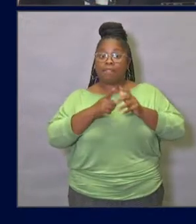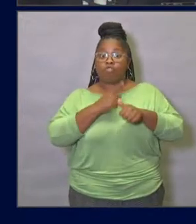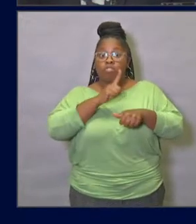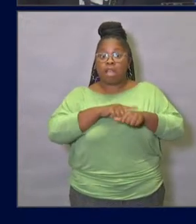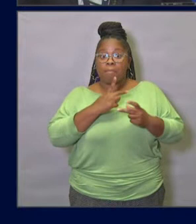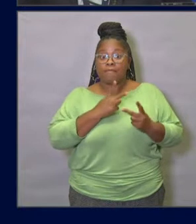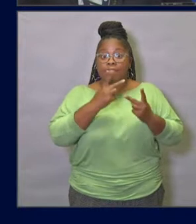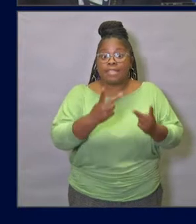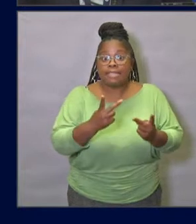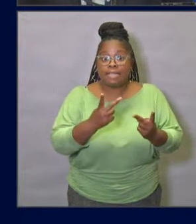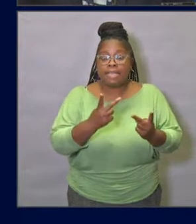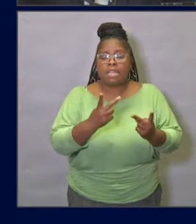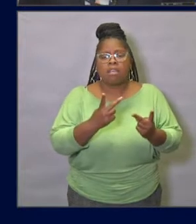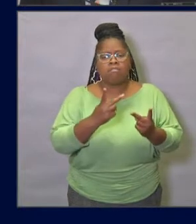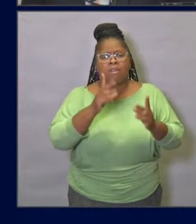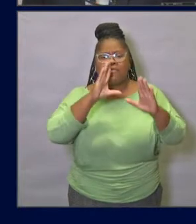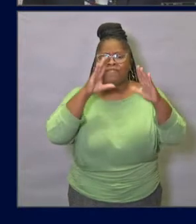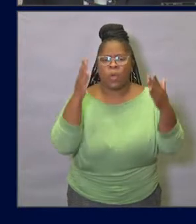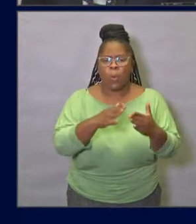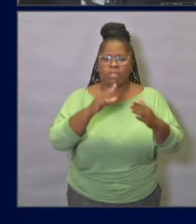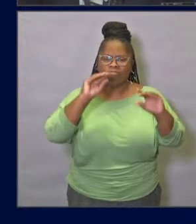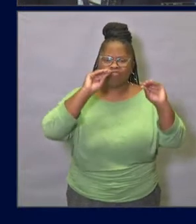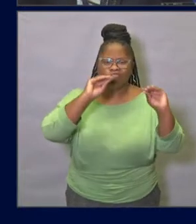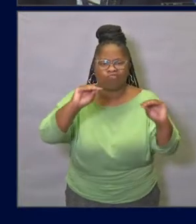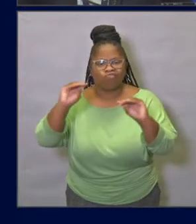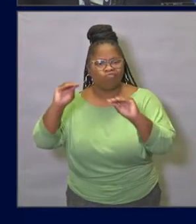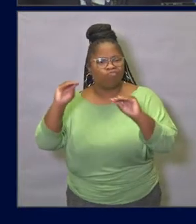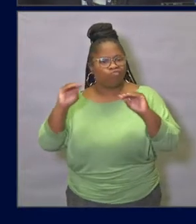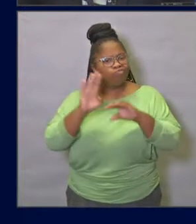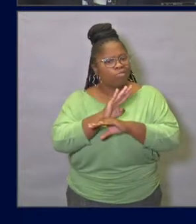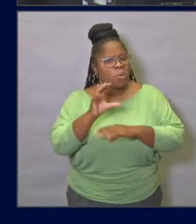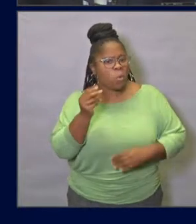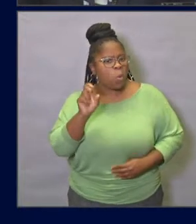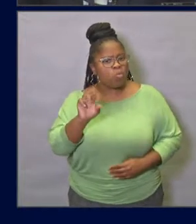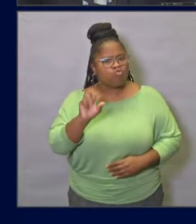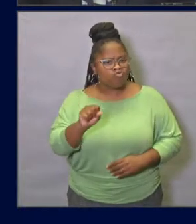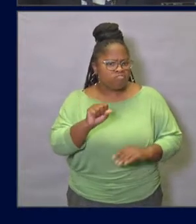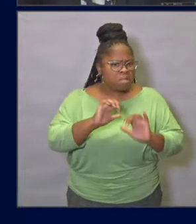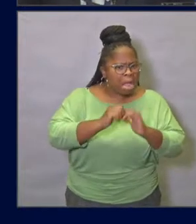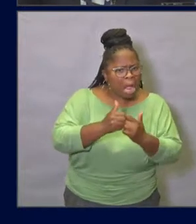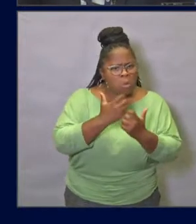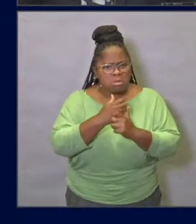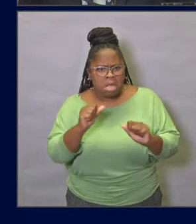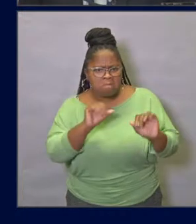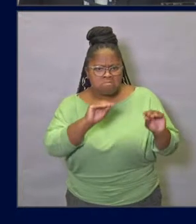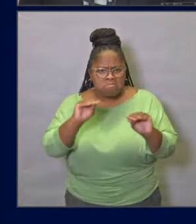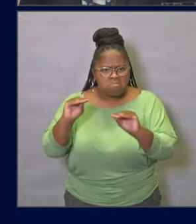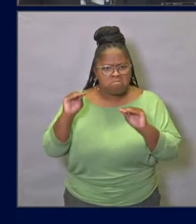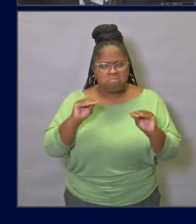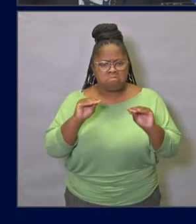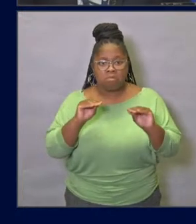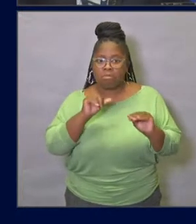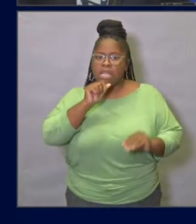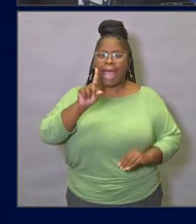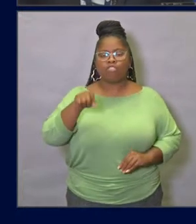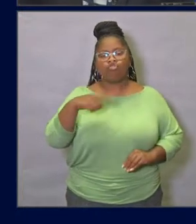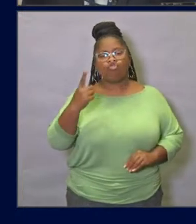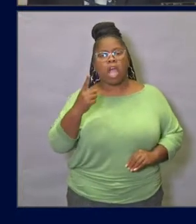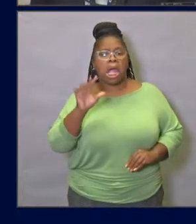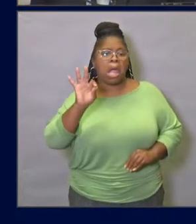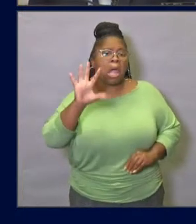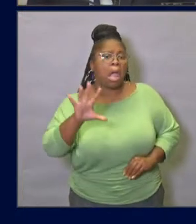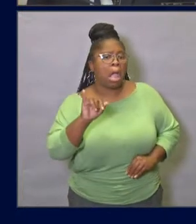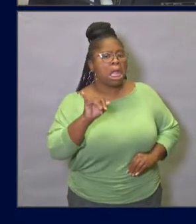educating business owners and workers about how to stay safe. But our protocols are not just guidelines. They are directives, and